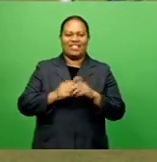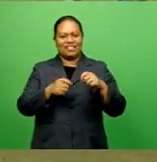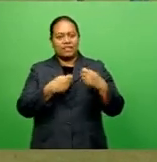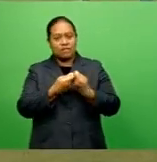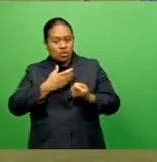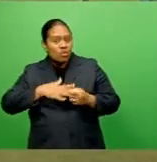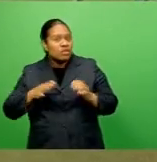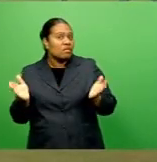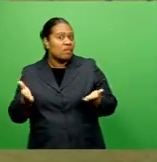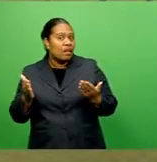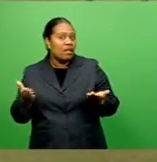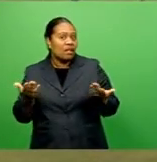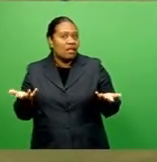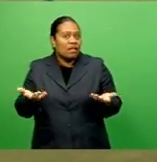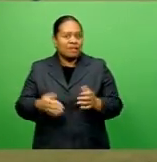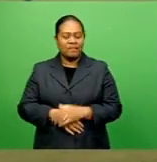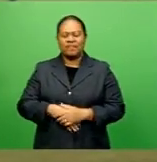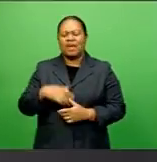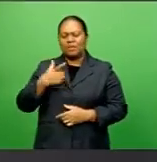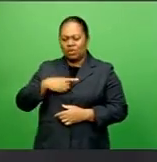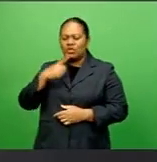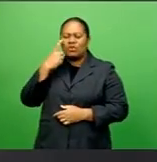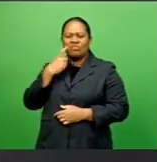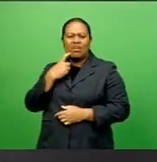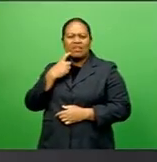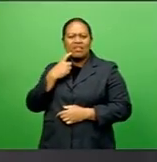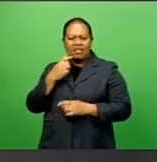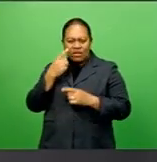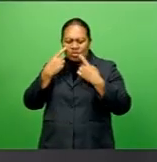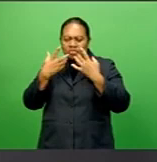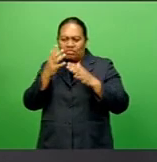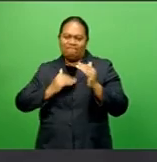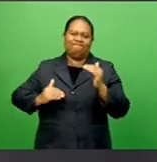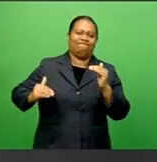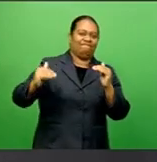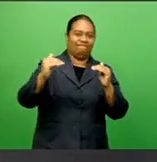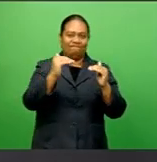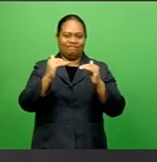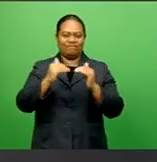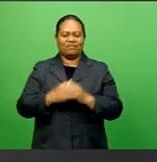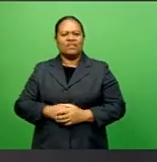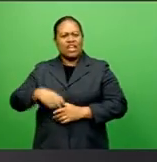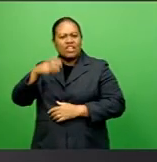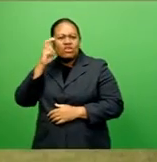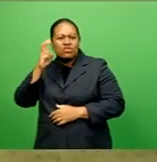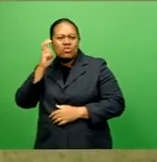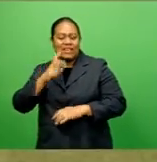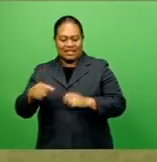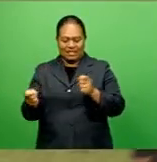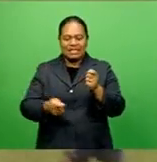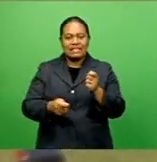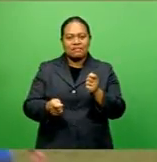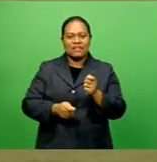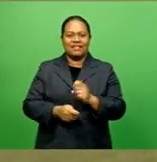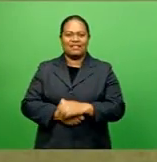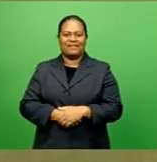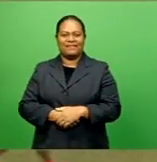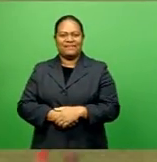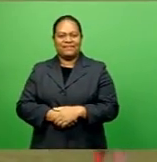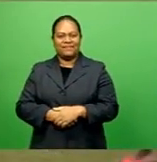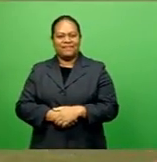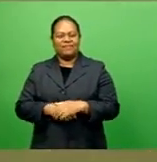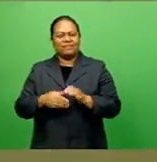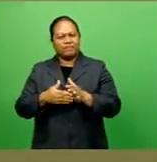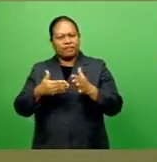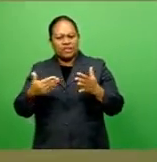come and play, because we are trying to replicate 7 standard, our training and discipline. With